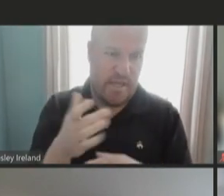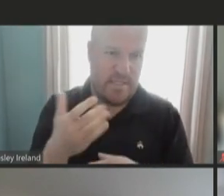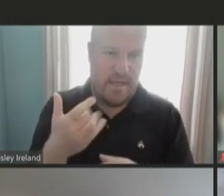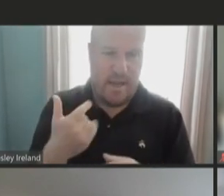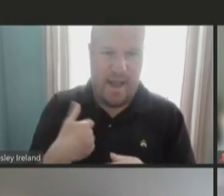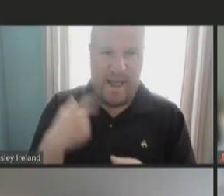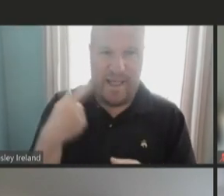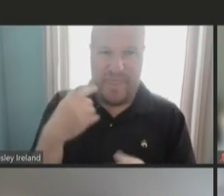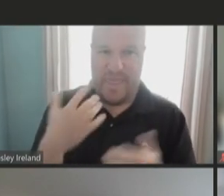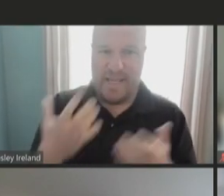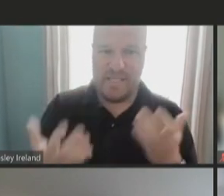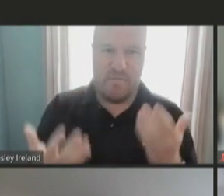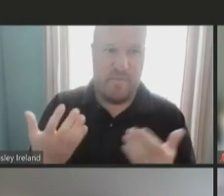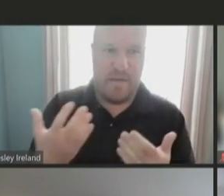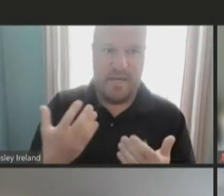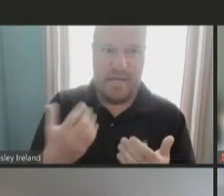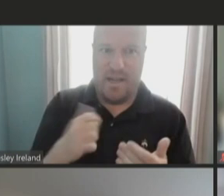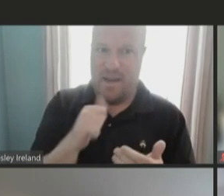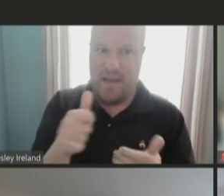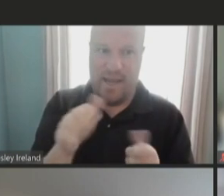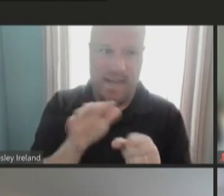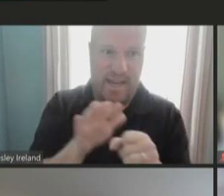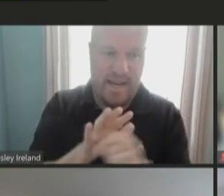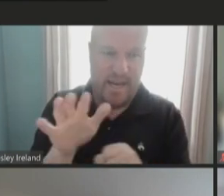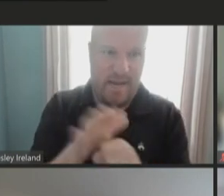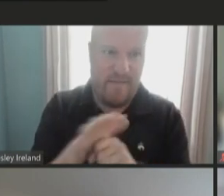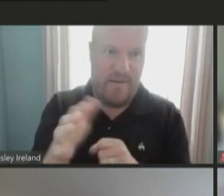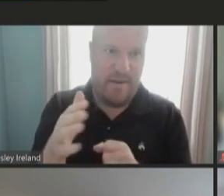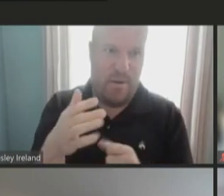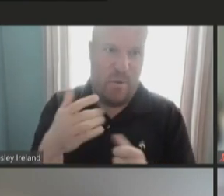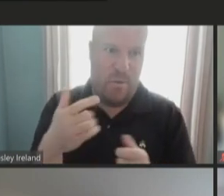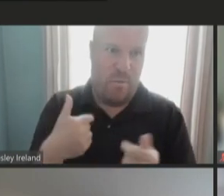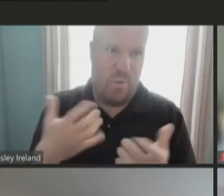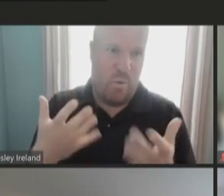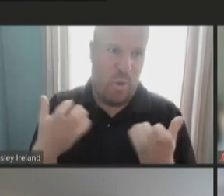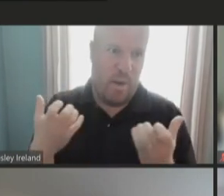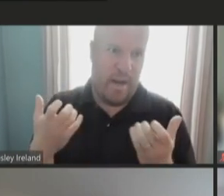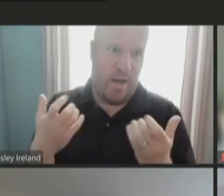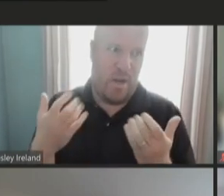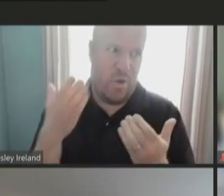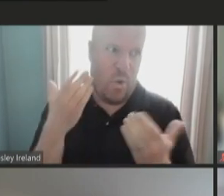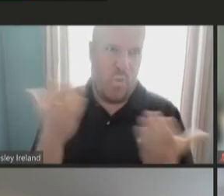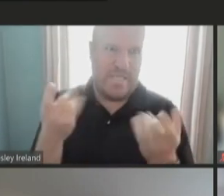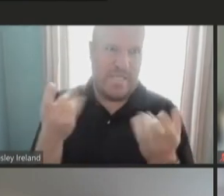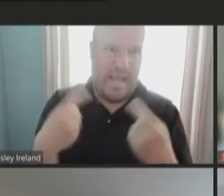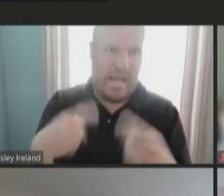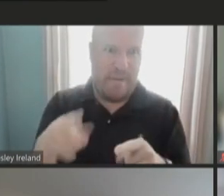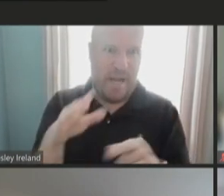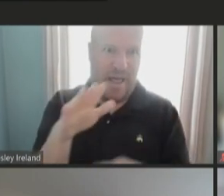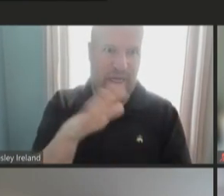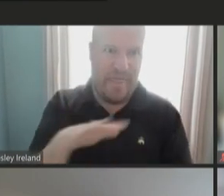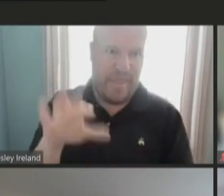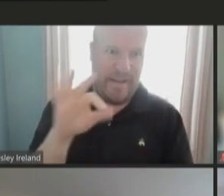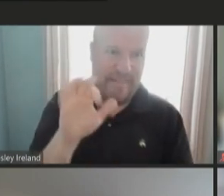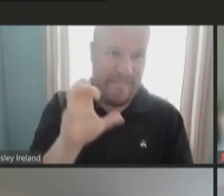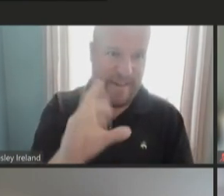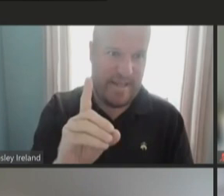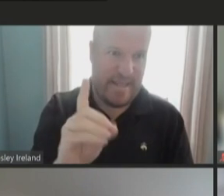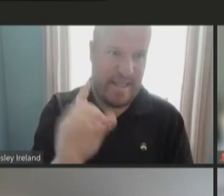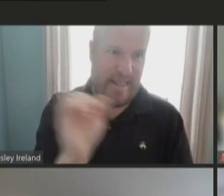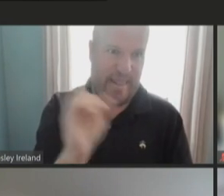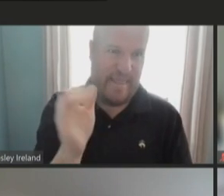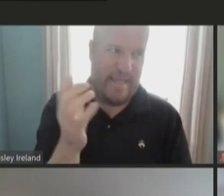celebration, maybe during the anthem, the song, there just simply isn't enough closed